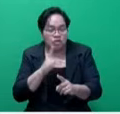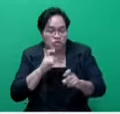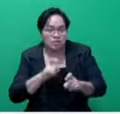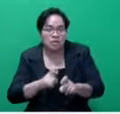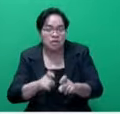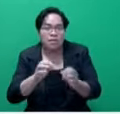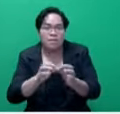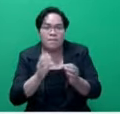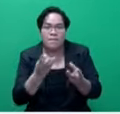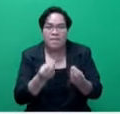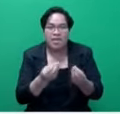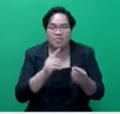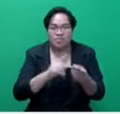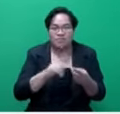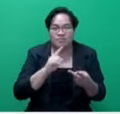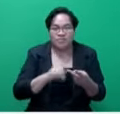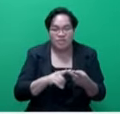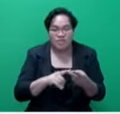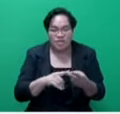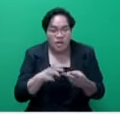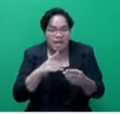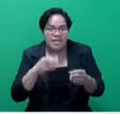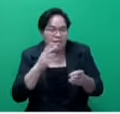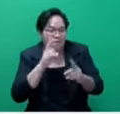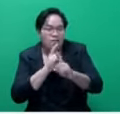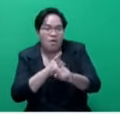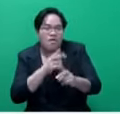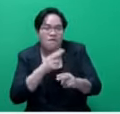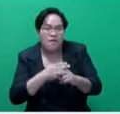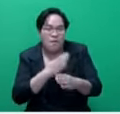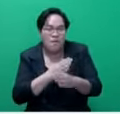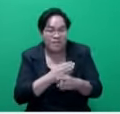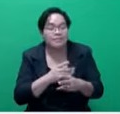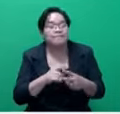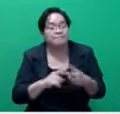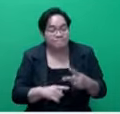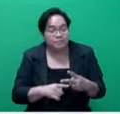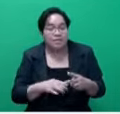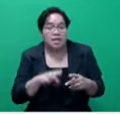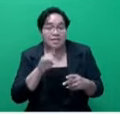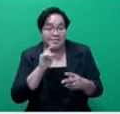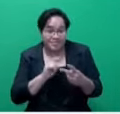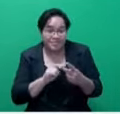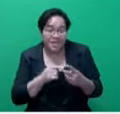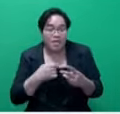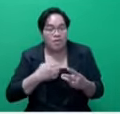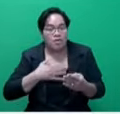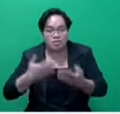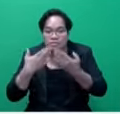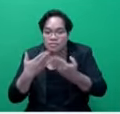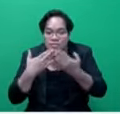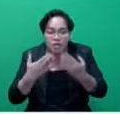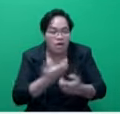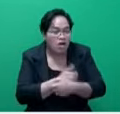Fijian COVID-safe economic recovery framework. On that note, Mr. Speaker, sir, I acknowledge the efforts of the